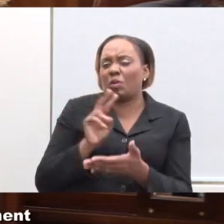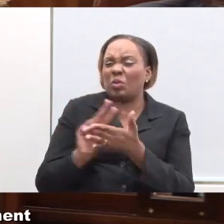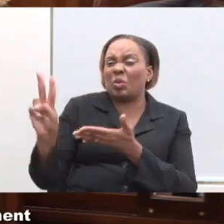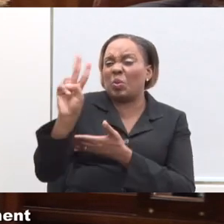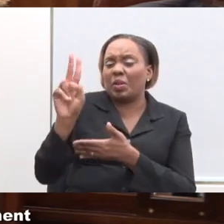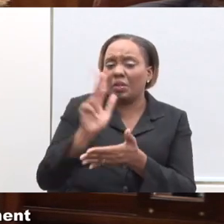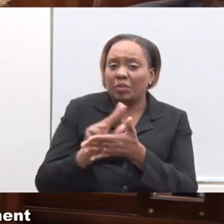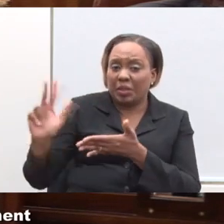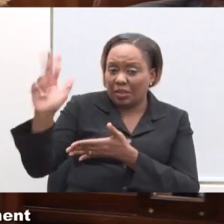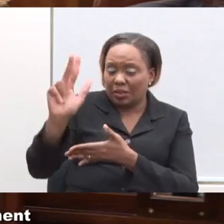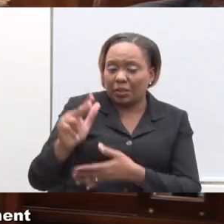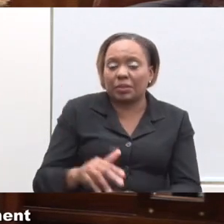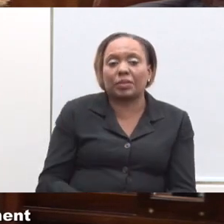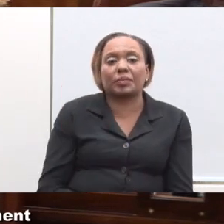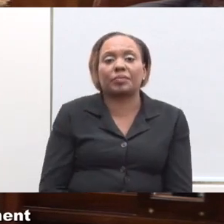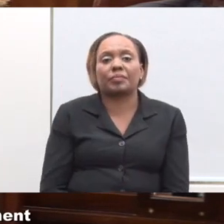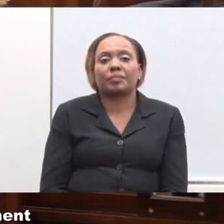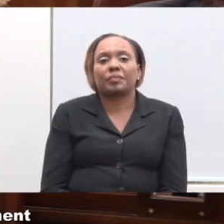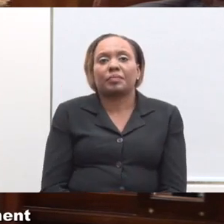In addition to that,